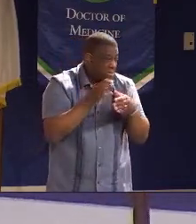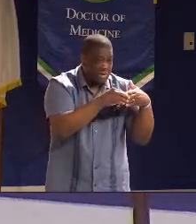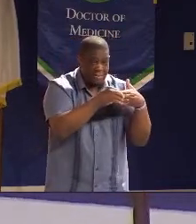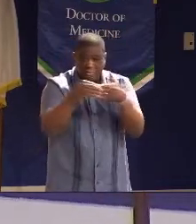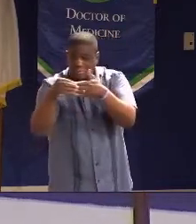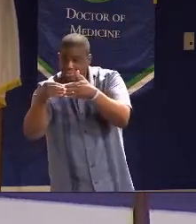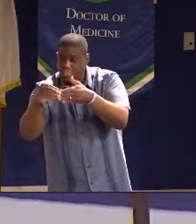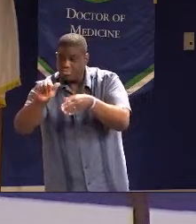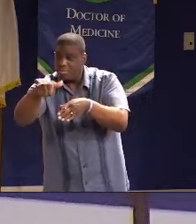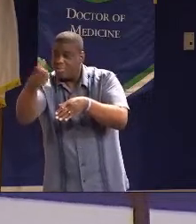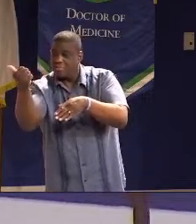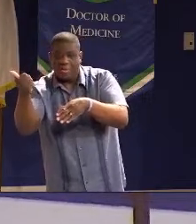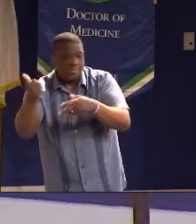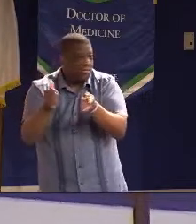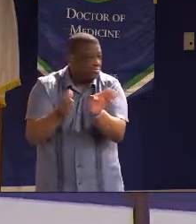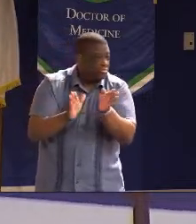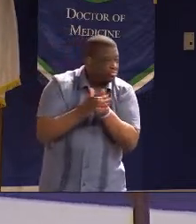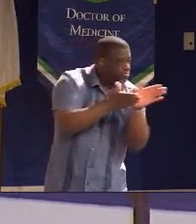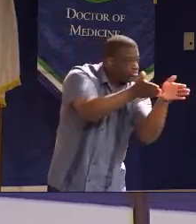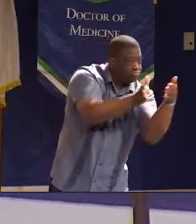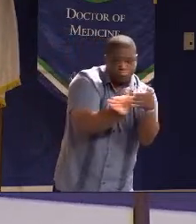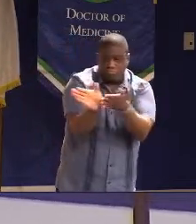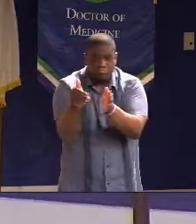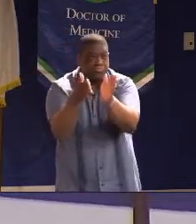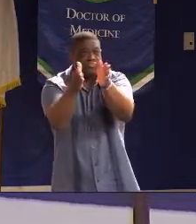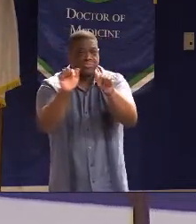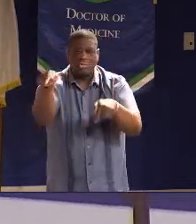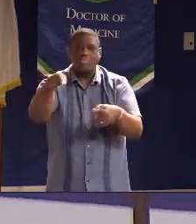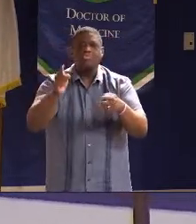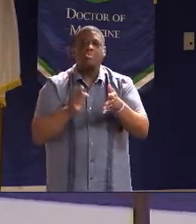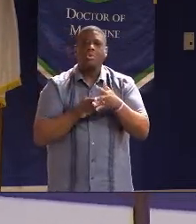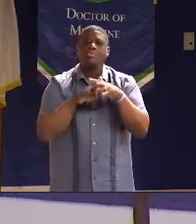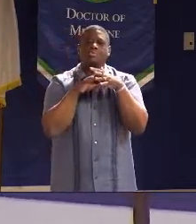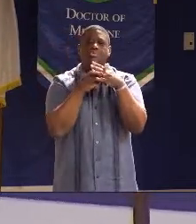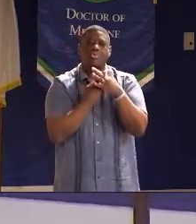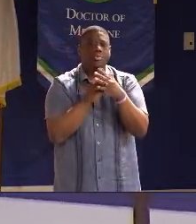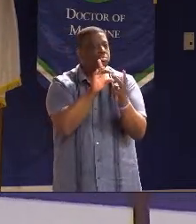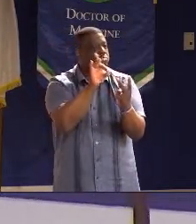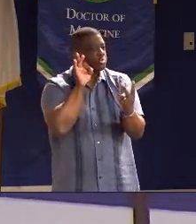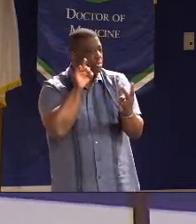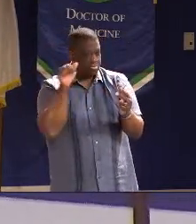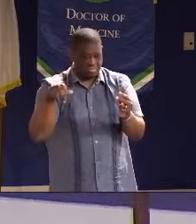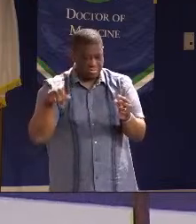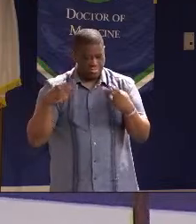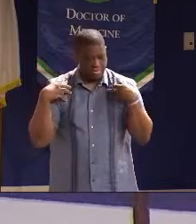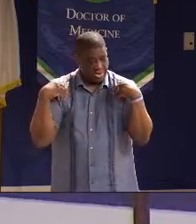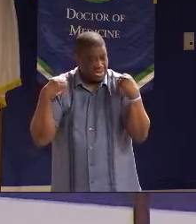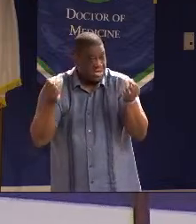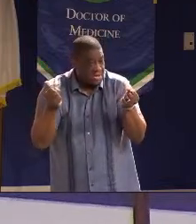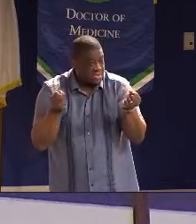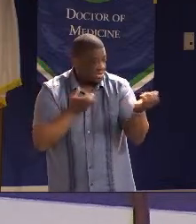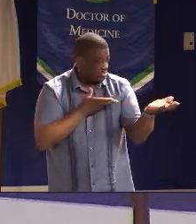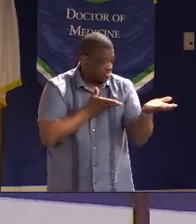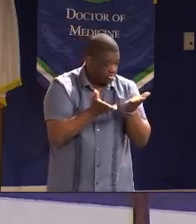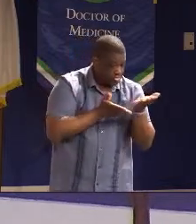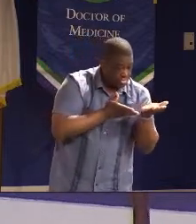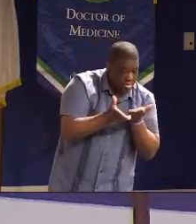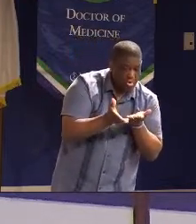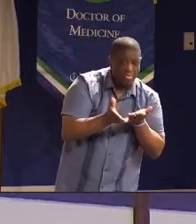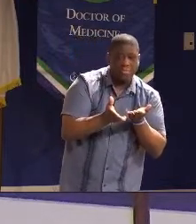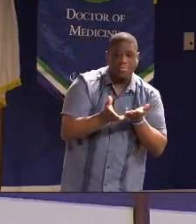of paths, you chose this one. The path of healing, of service, of